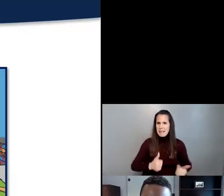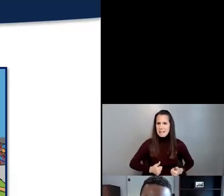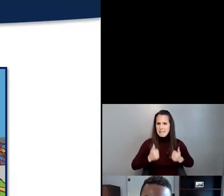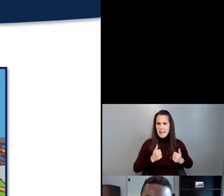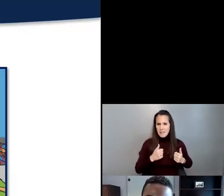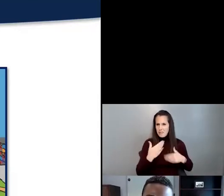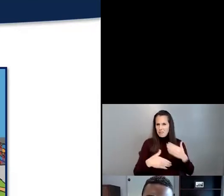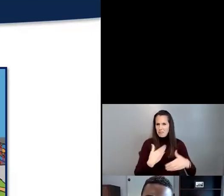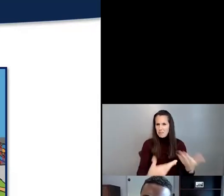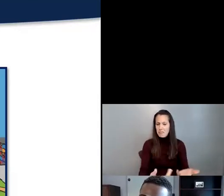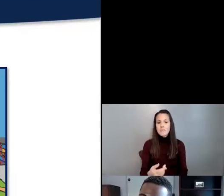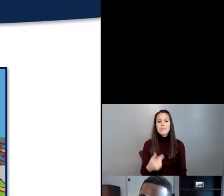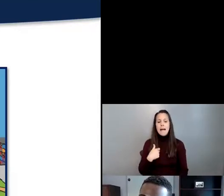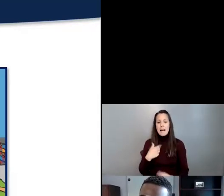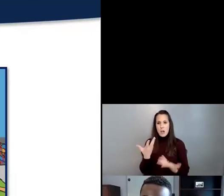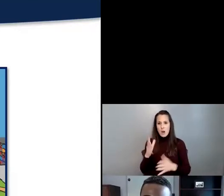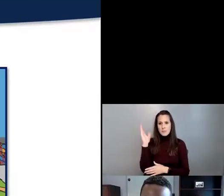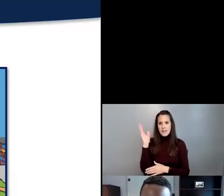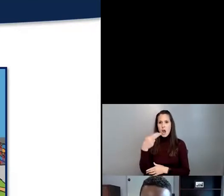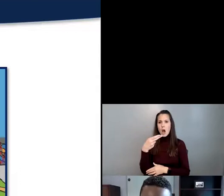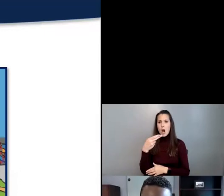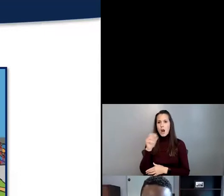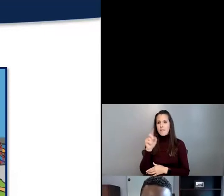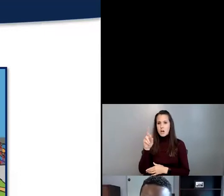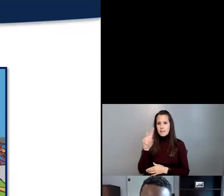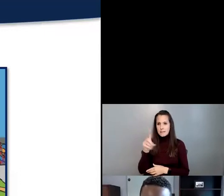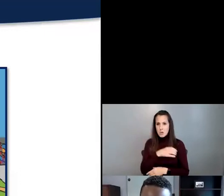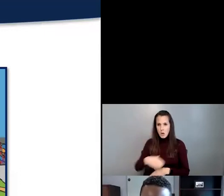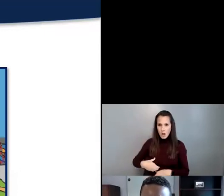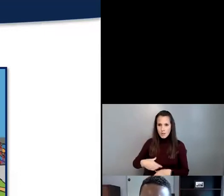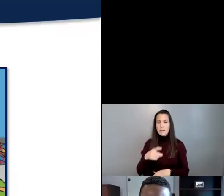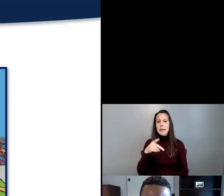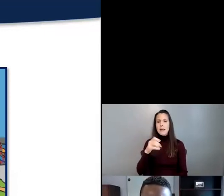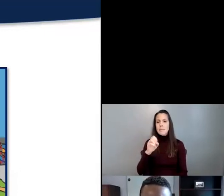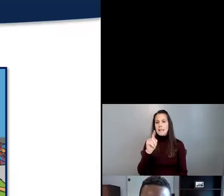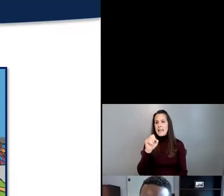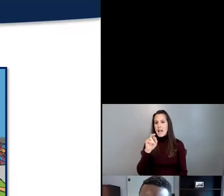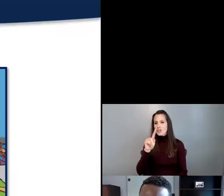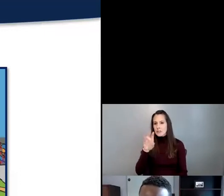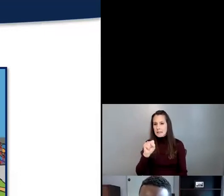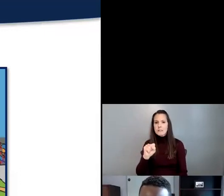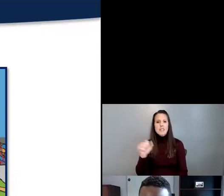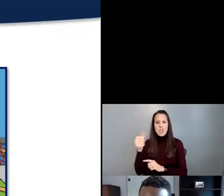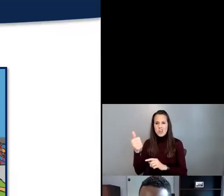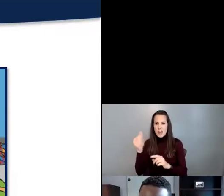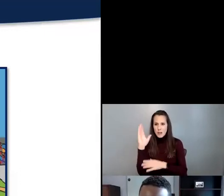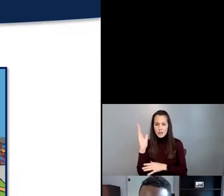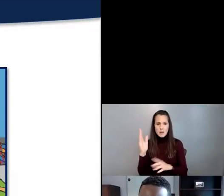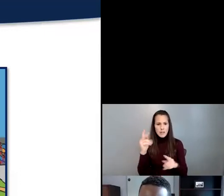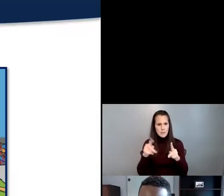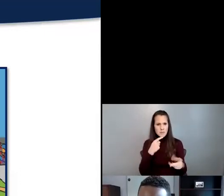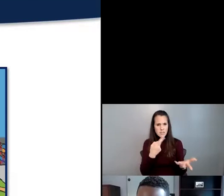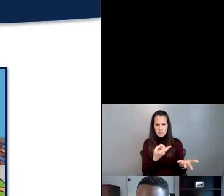at a Harvard Pediatrics and OBGYN rounds, and someone said the same thing. They said, I don't see this as a problem because this is just something